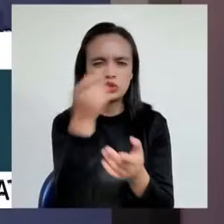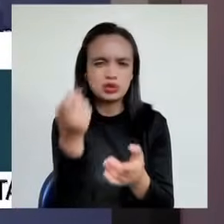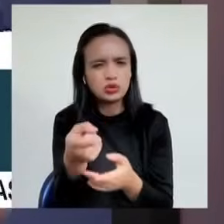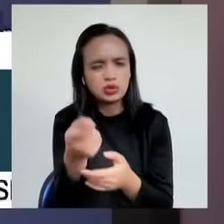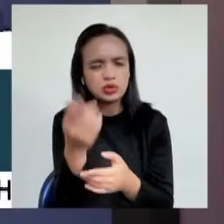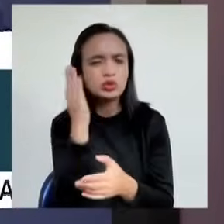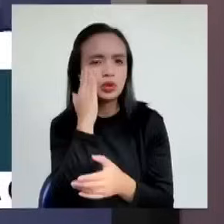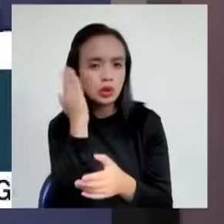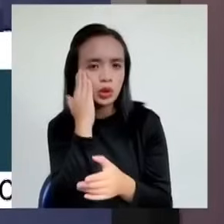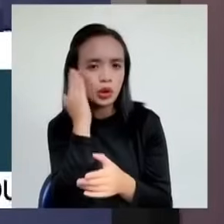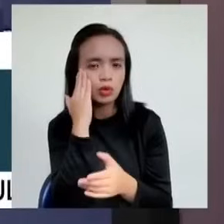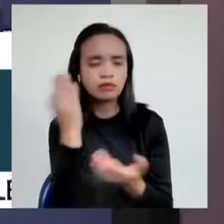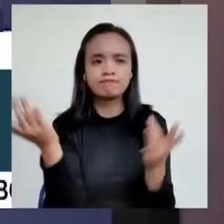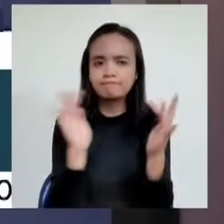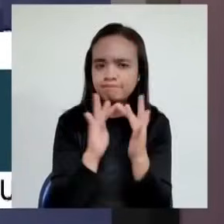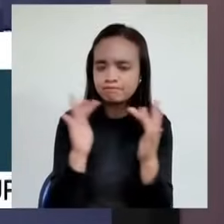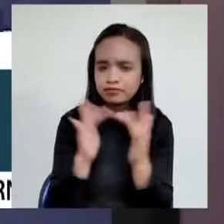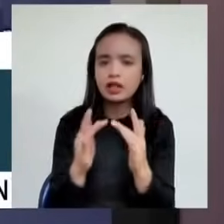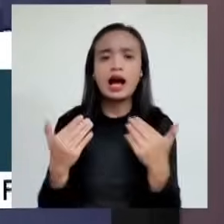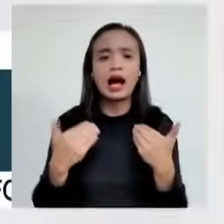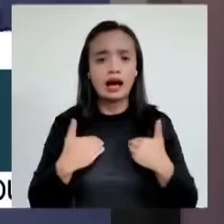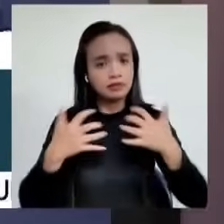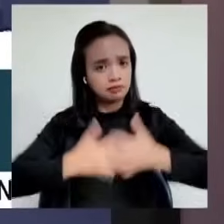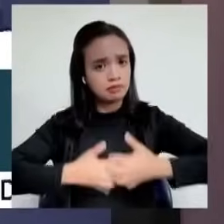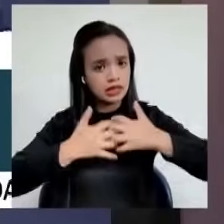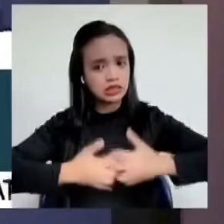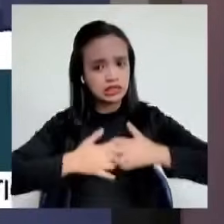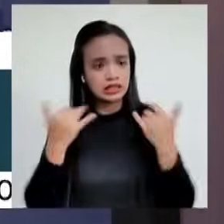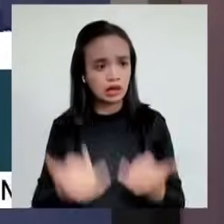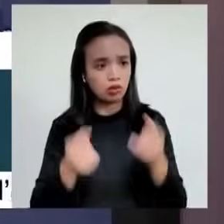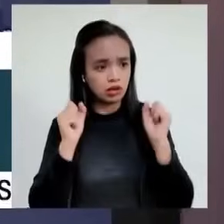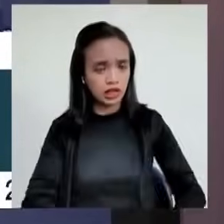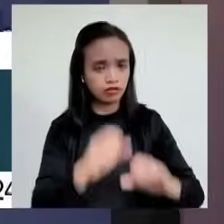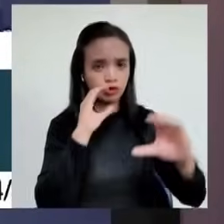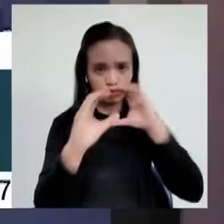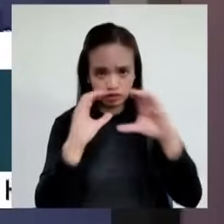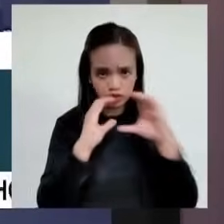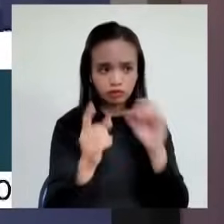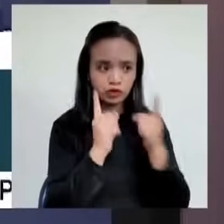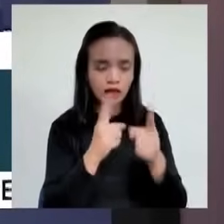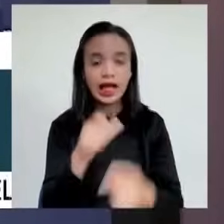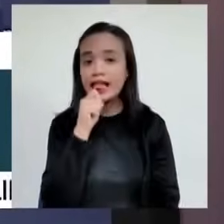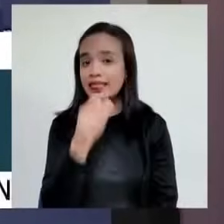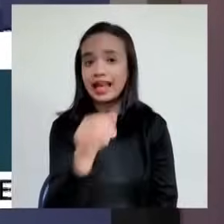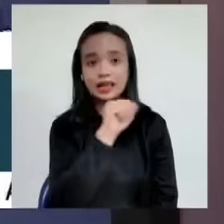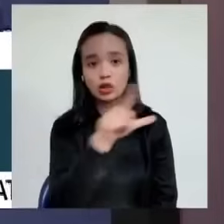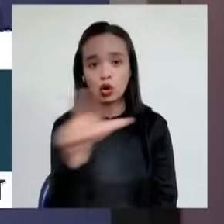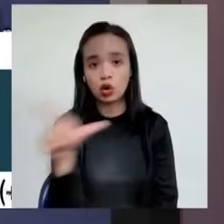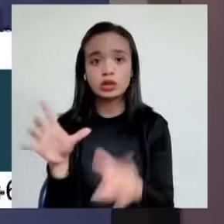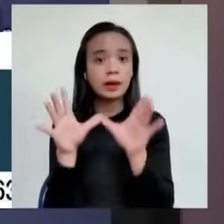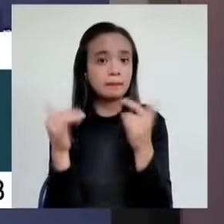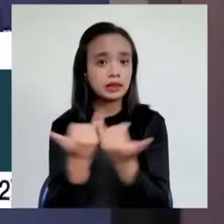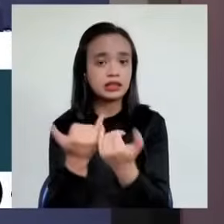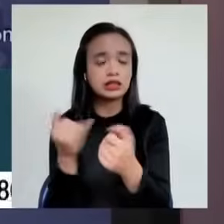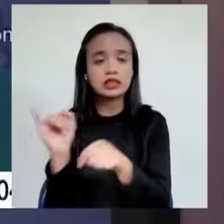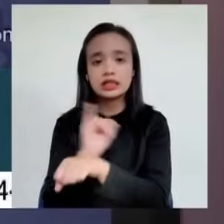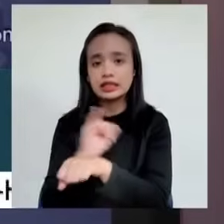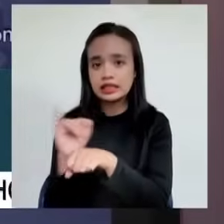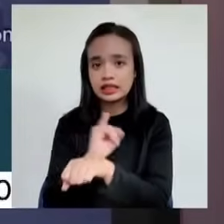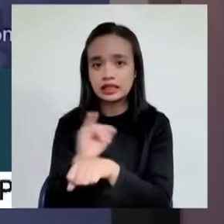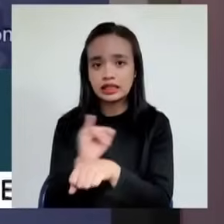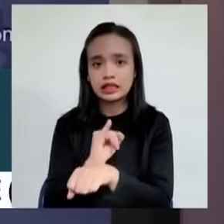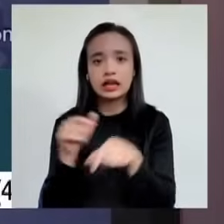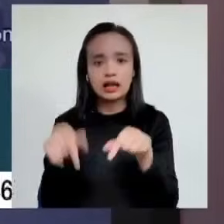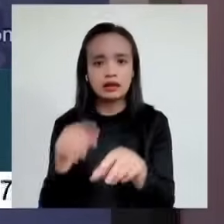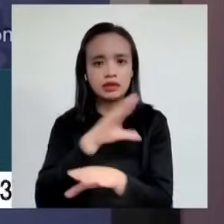connectivity, you have machines now talking to each other. Not all companies or industries are in the IR 4.0